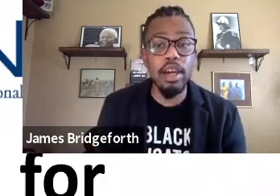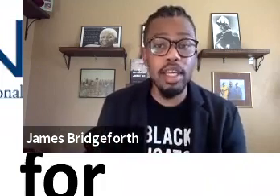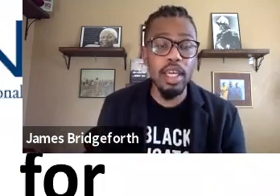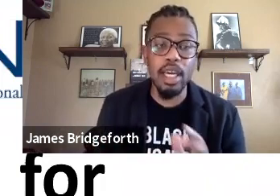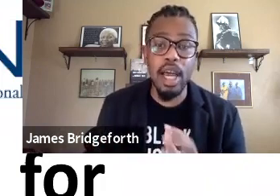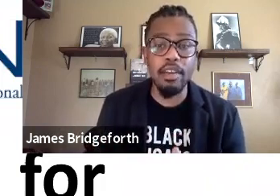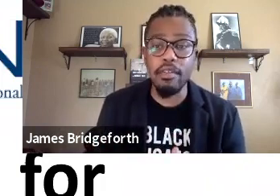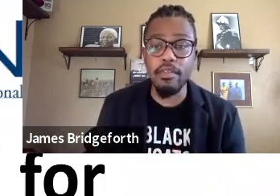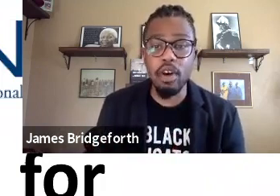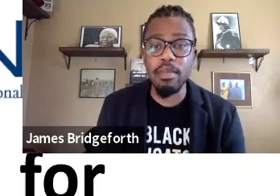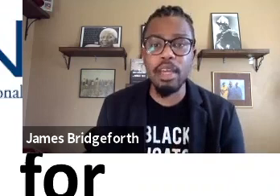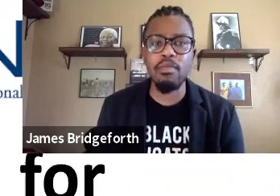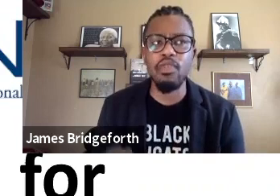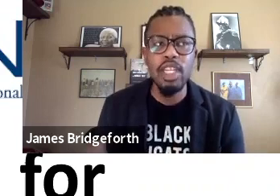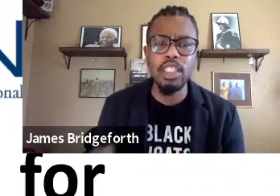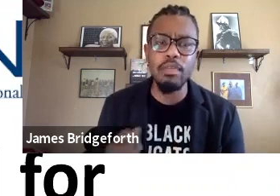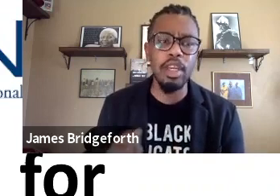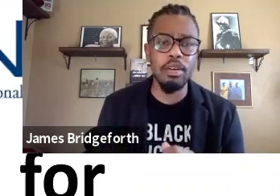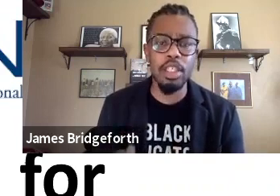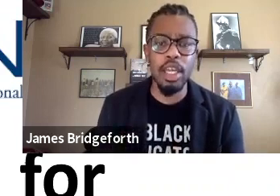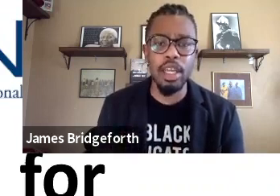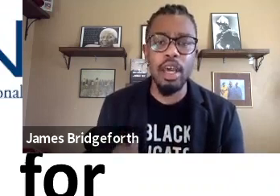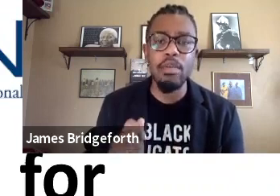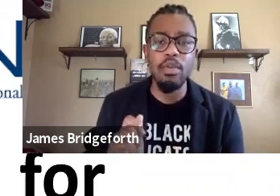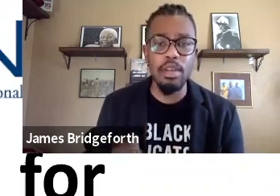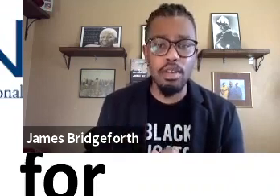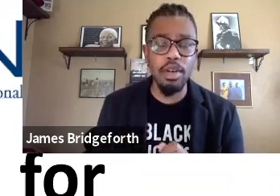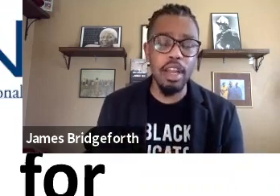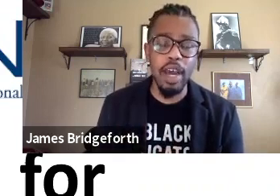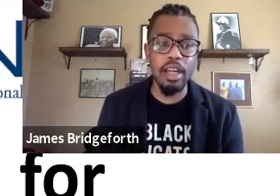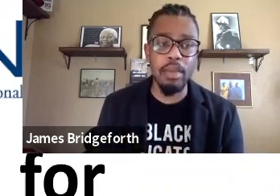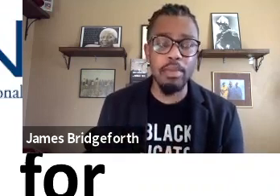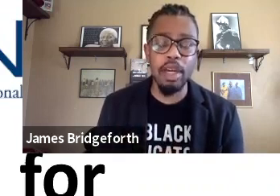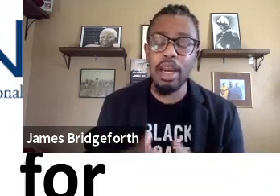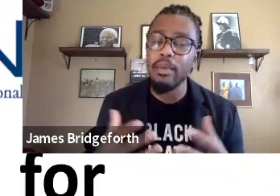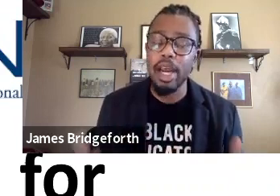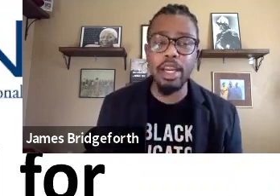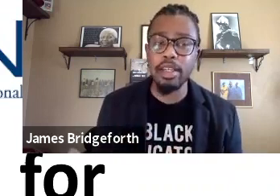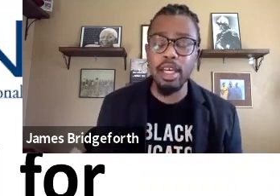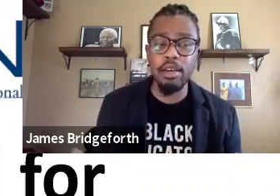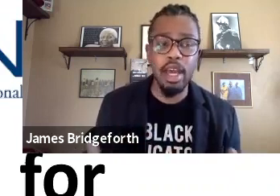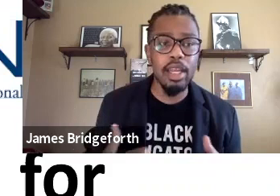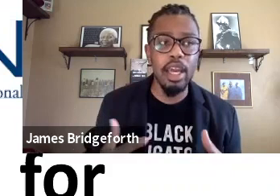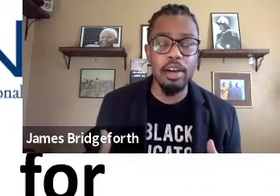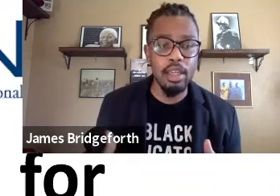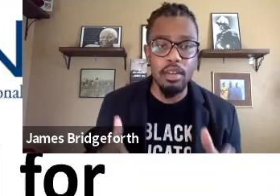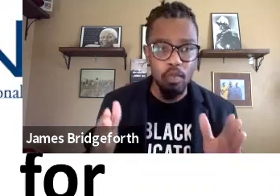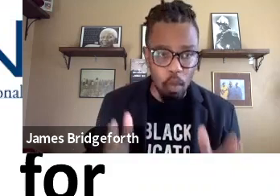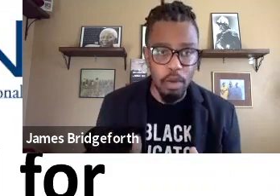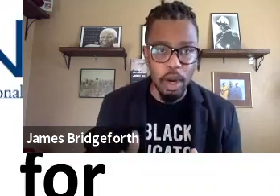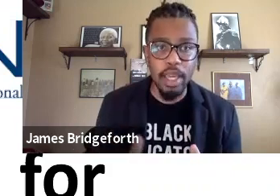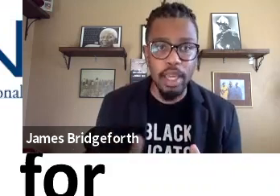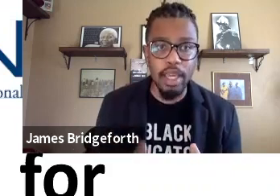this caring can take a lot of different forms, and it really should be negotiated between the student and the faculty member. We're not here to tell you that caring